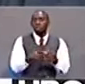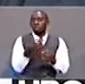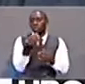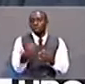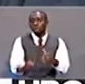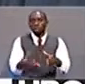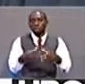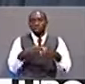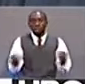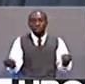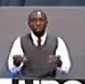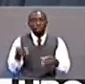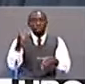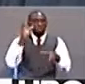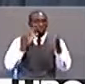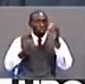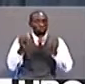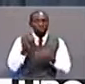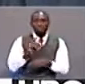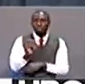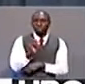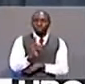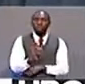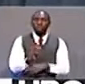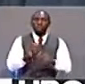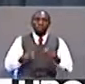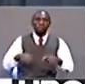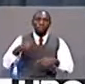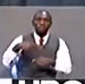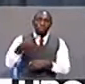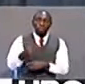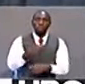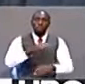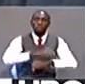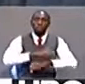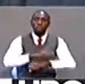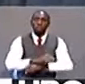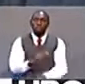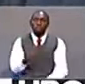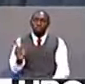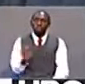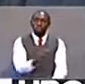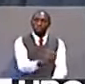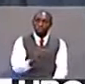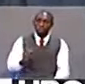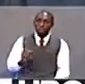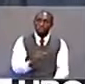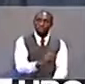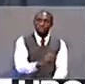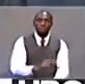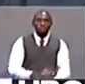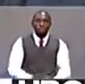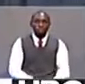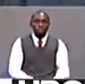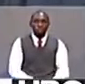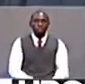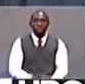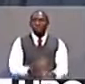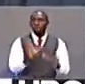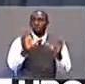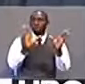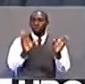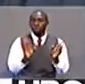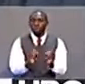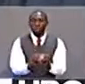to school. So this is a matter that will be followed. So in conclusion, I want to thank colleagues. I want